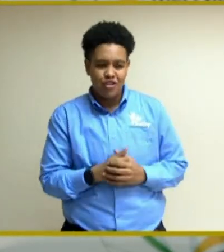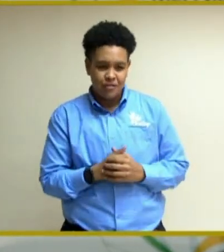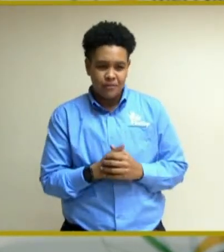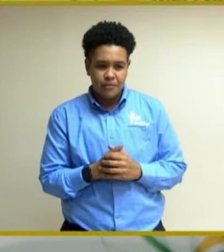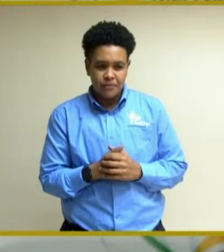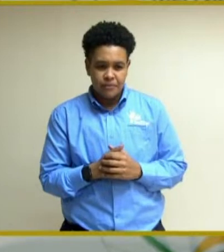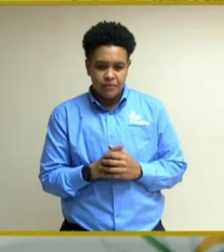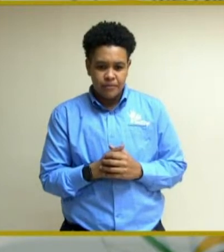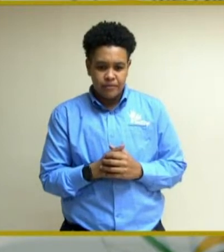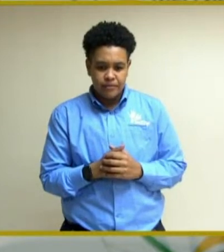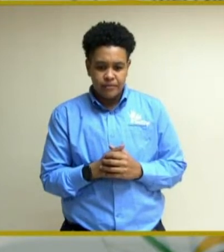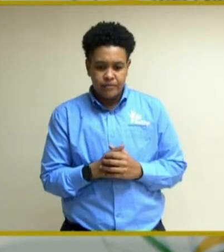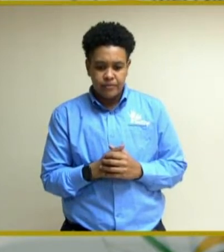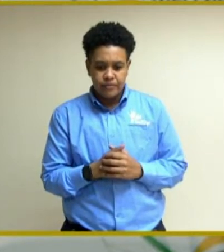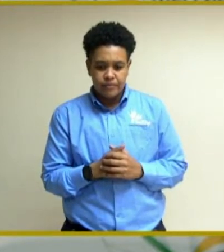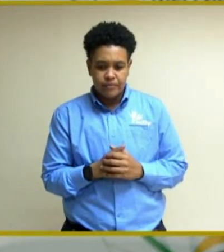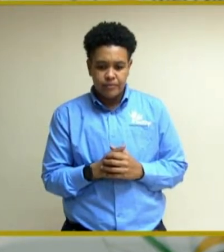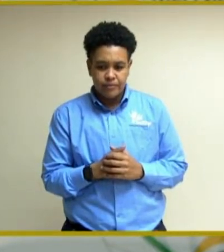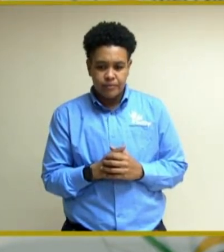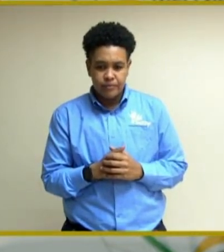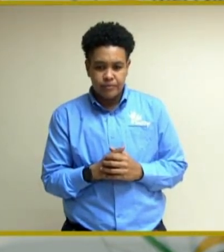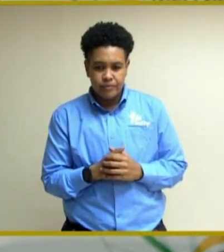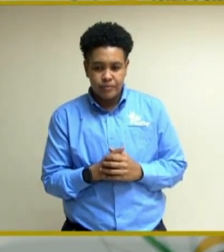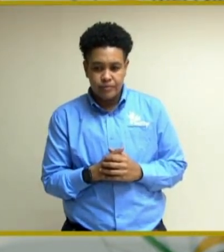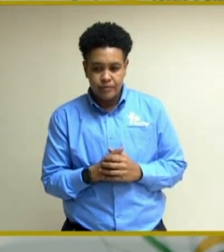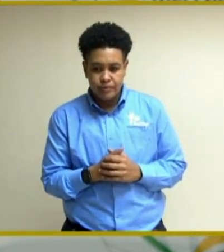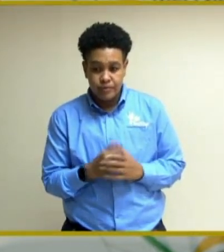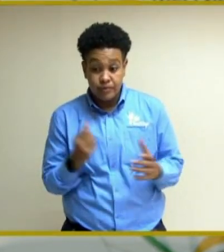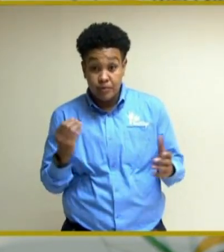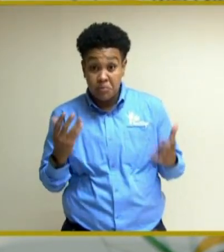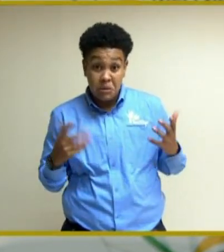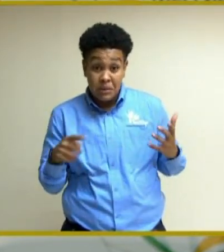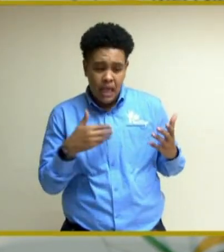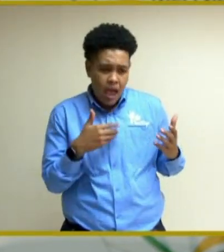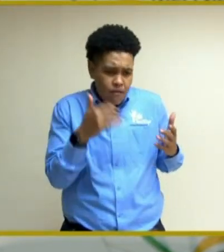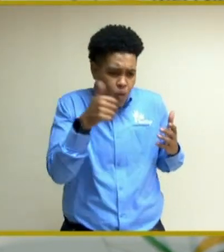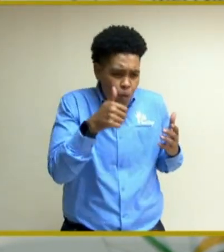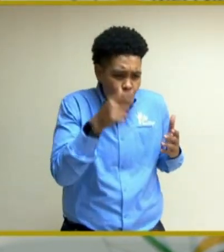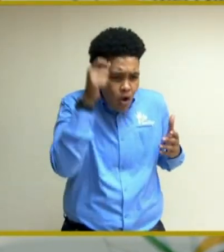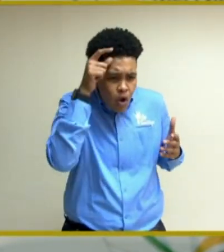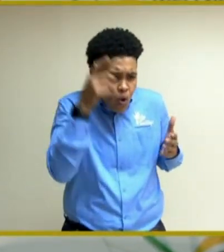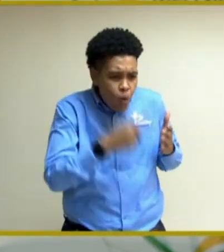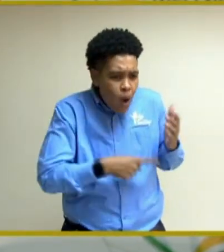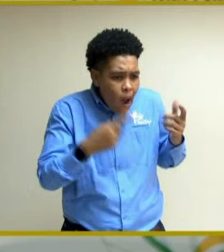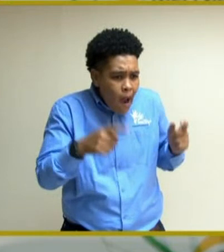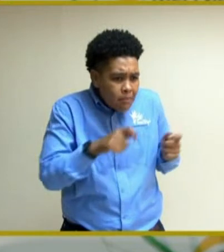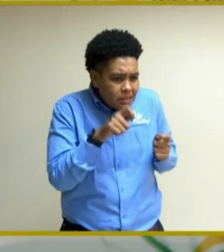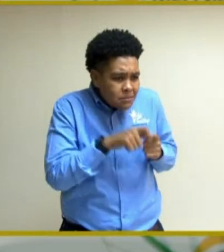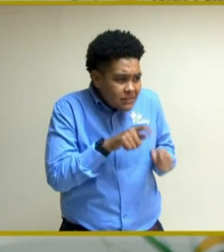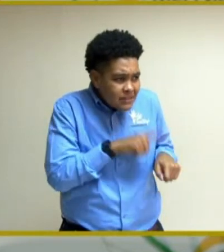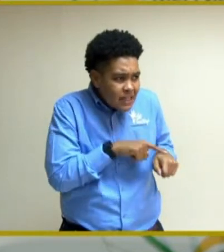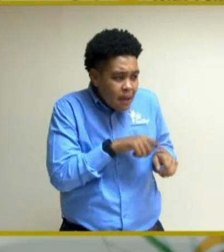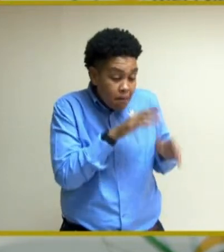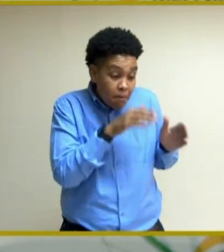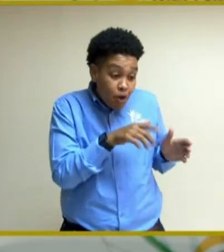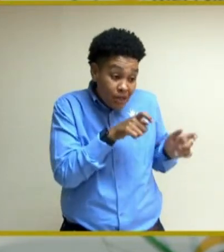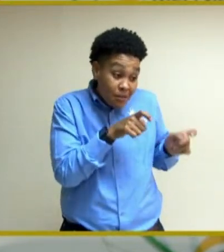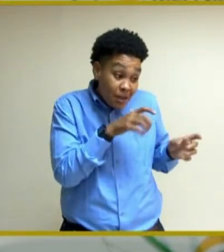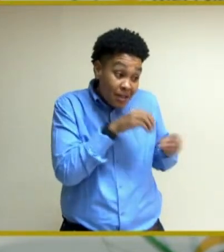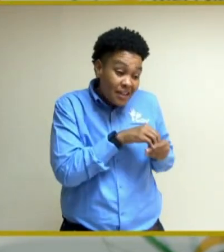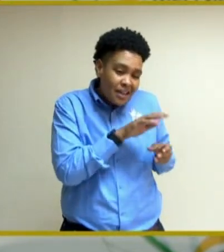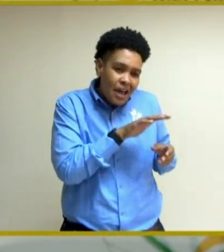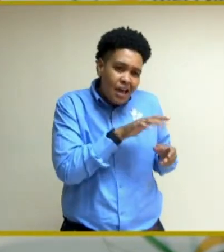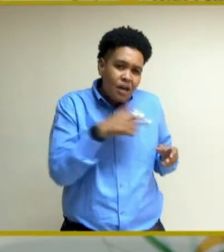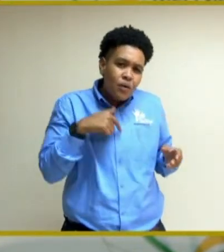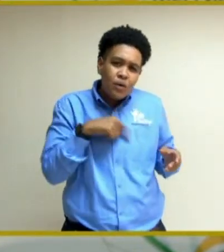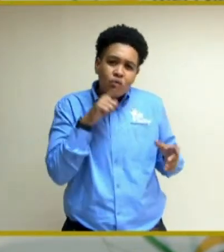so they may have their own interpretation of what is happening at any point in time with the persons that they deal with. We do